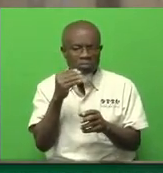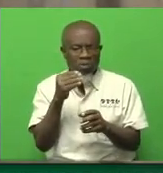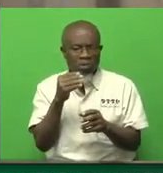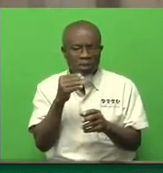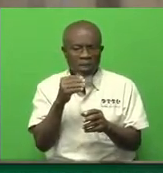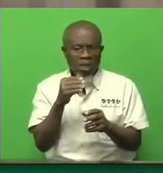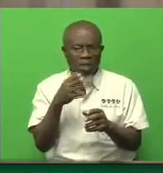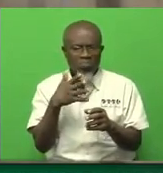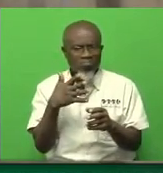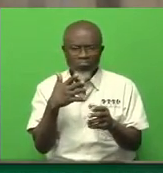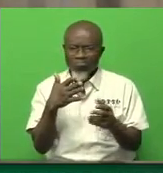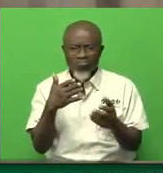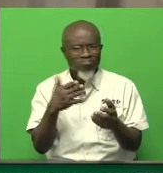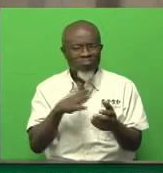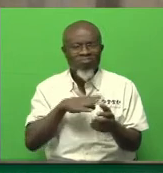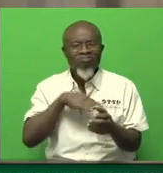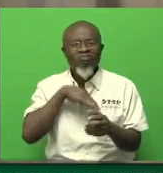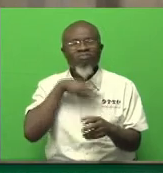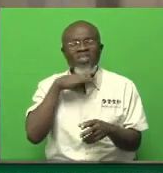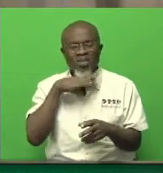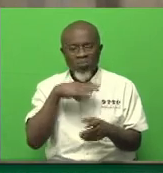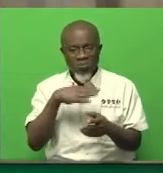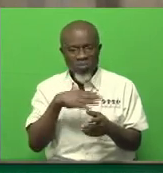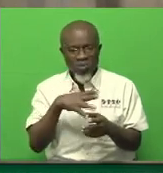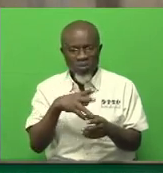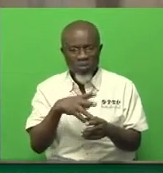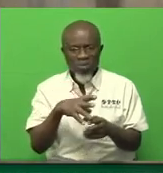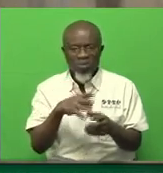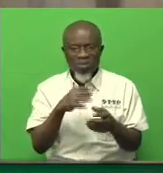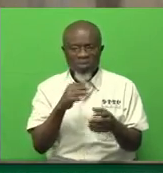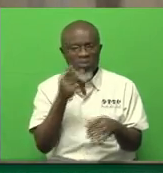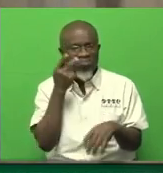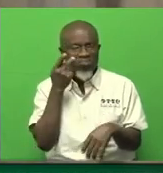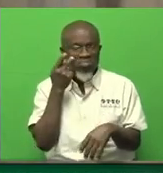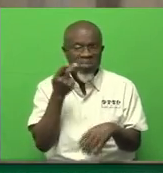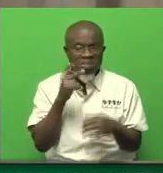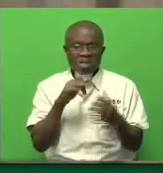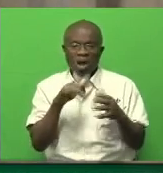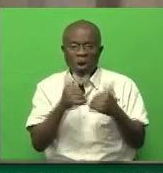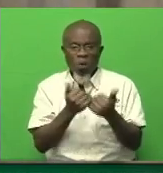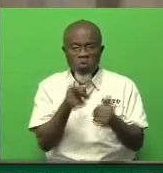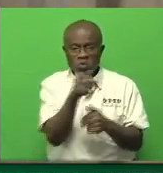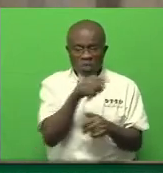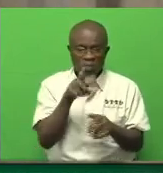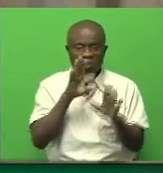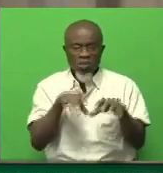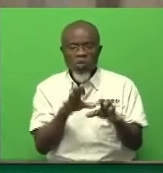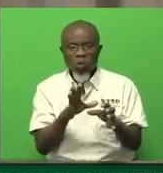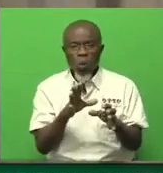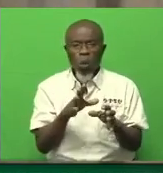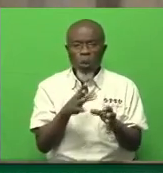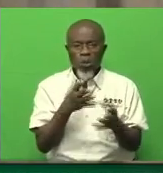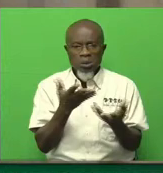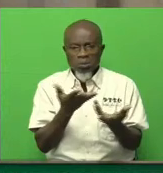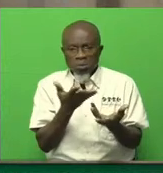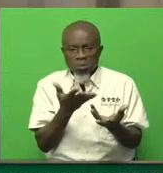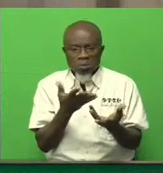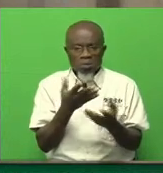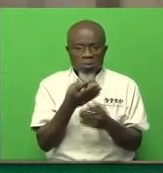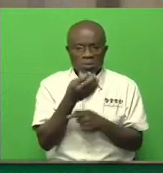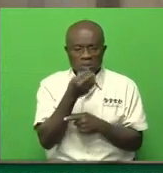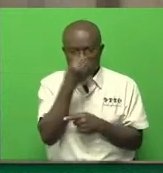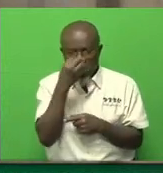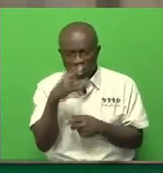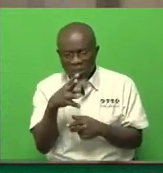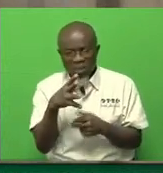appalled by the level of shamelessness that you could come here with because and talk about the expansion of